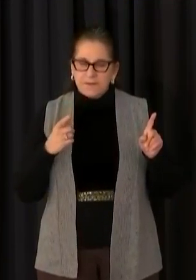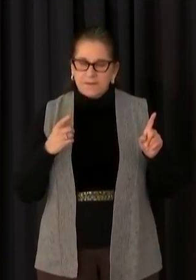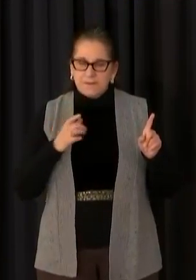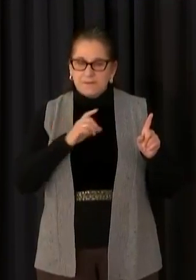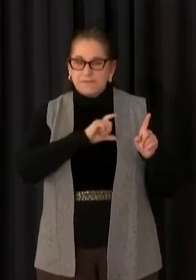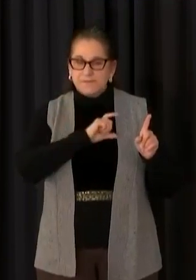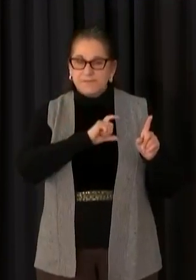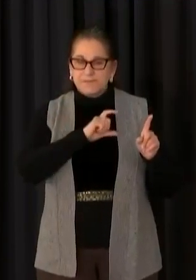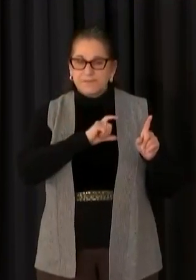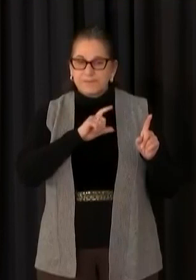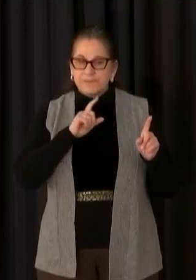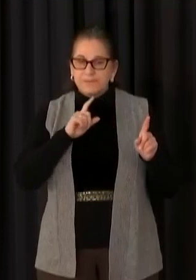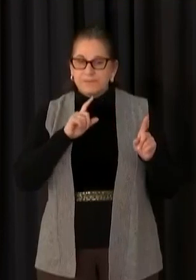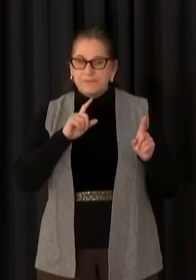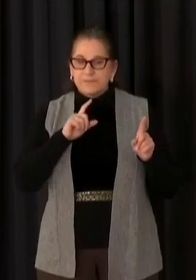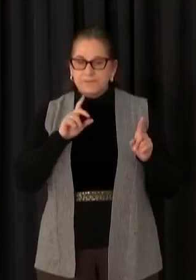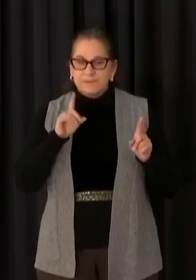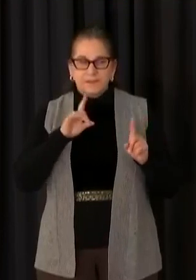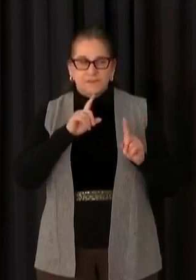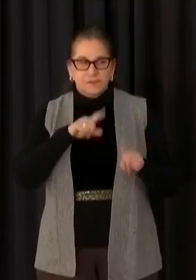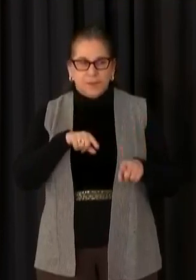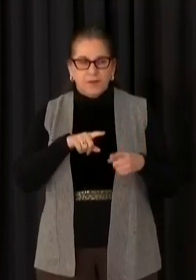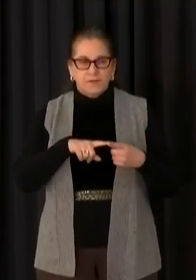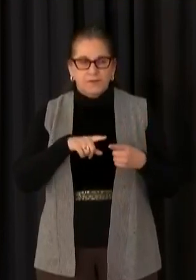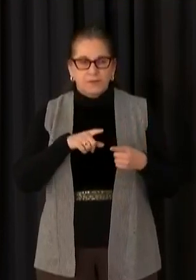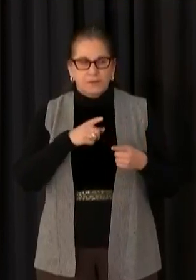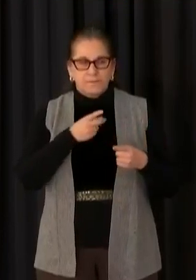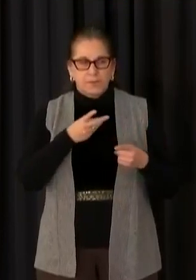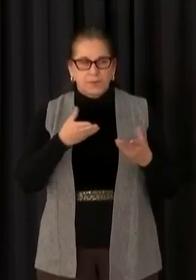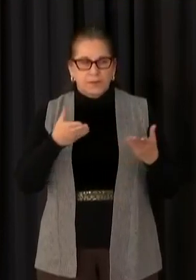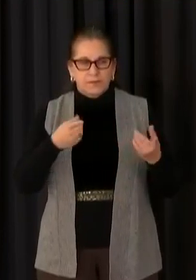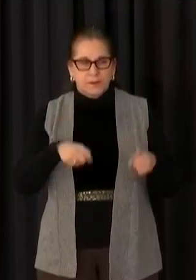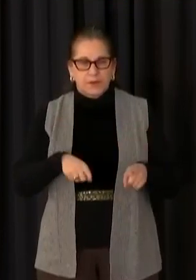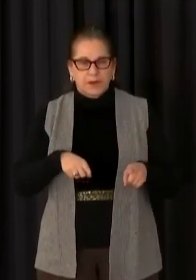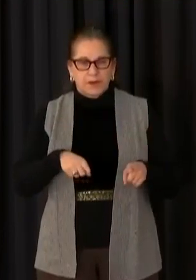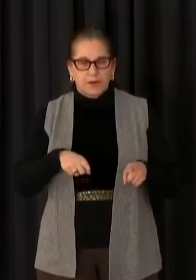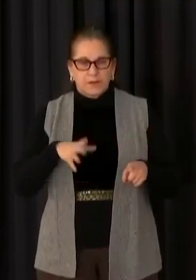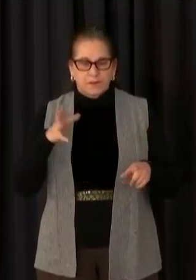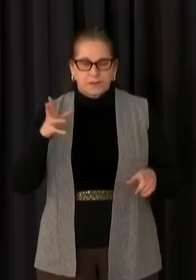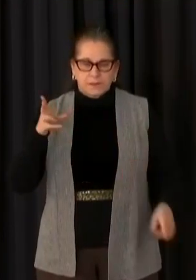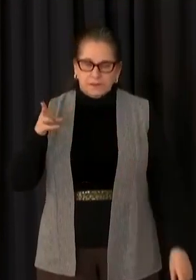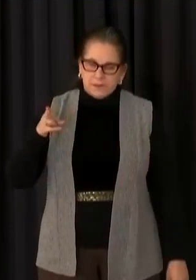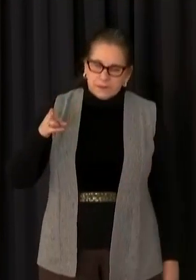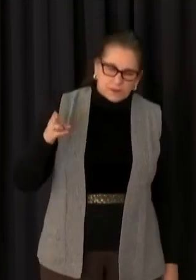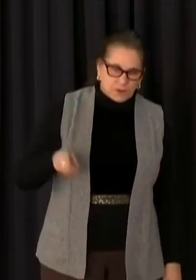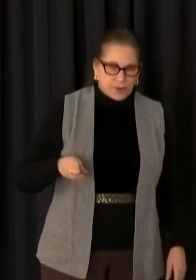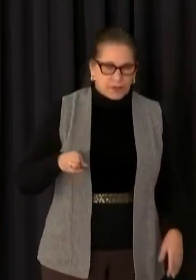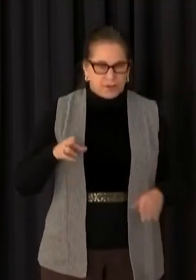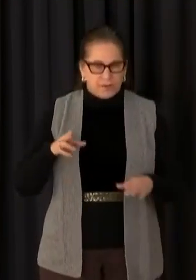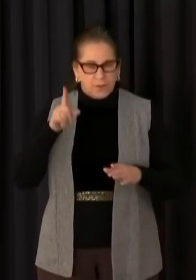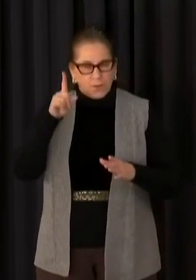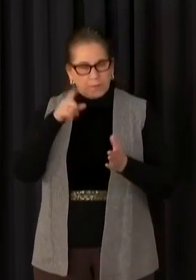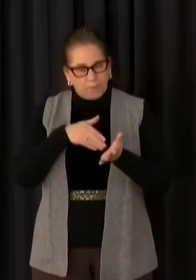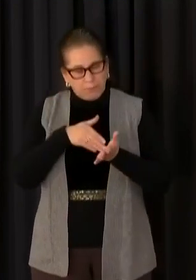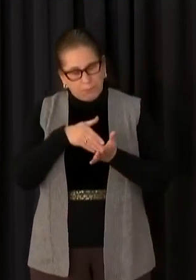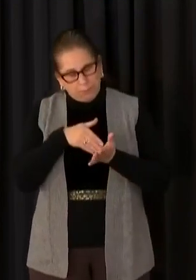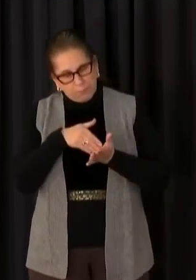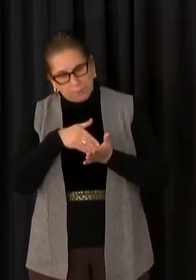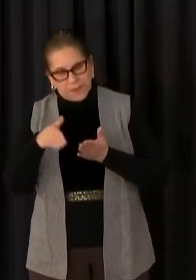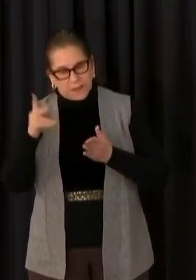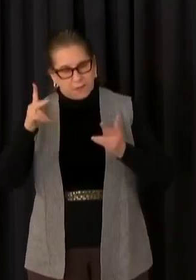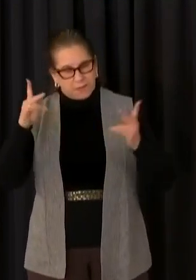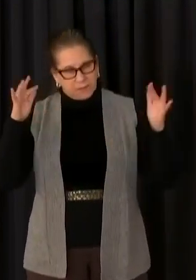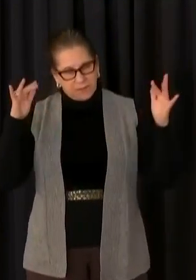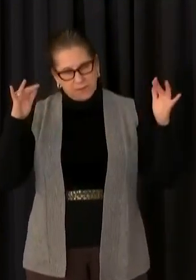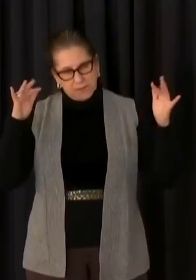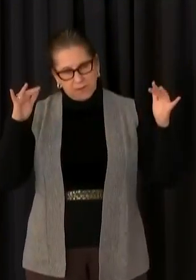was responding to a couple of things in that case, as you all know. It was historic inauguration, over 1 million people attended, so there